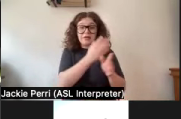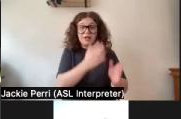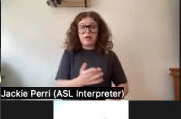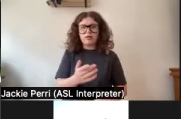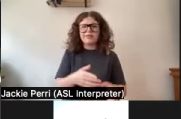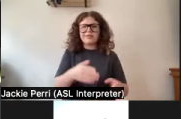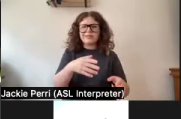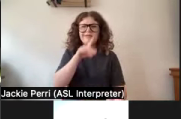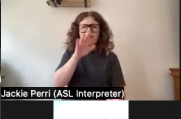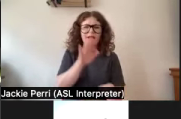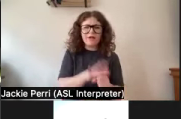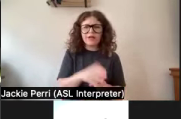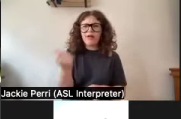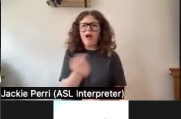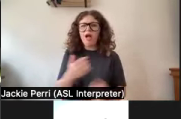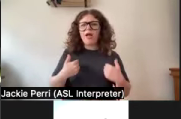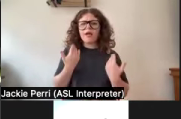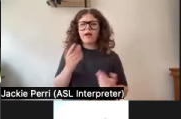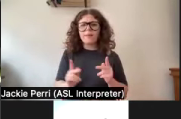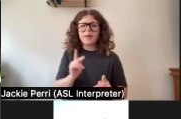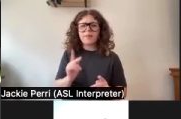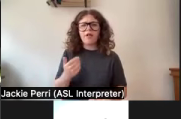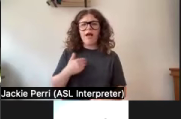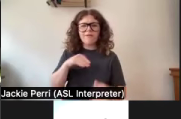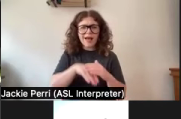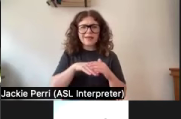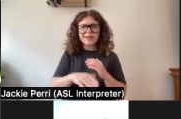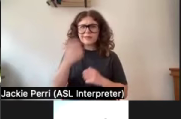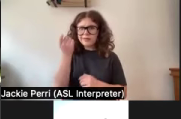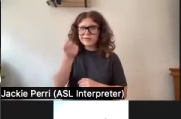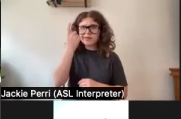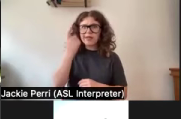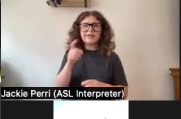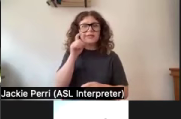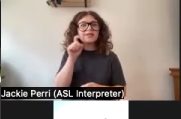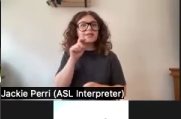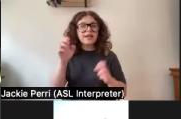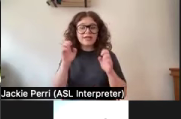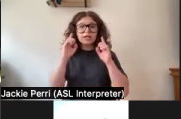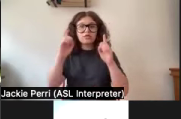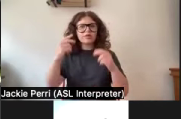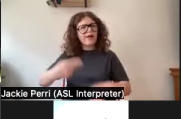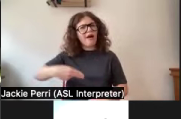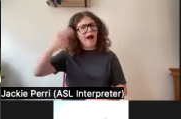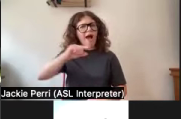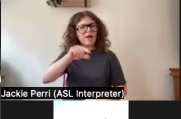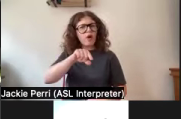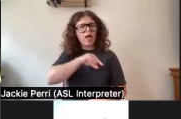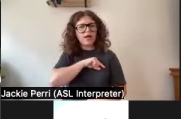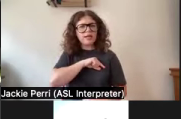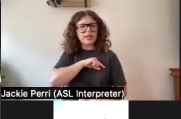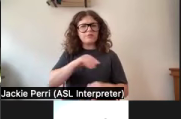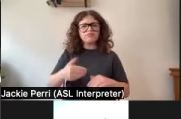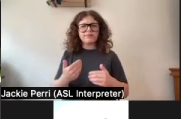a people una have educación access sexual to integral a de alta comprehensive calidad, sex ed that has a high independientemente de su quality código postal. independently of Por